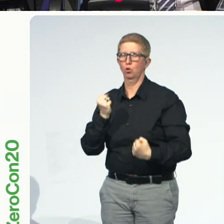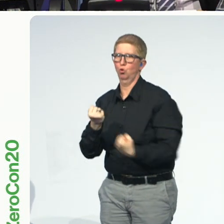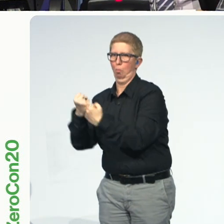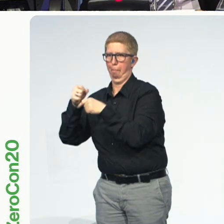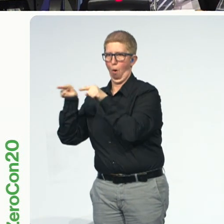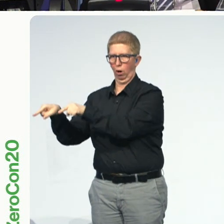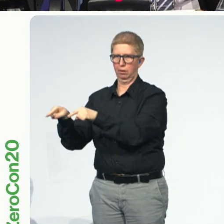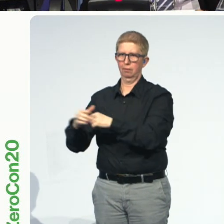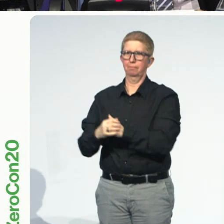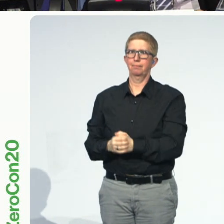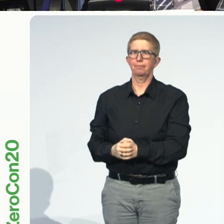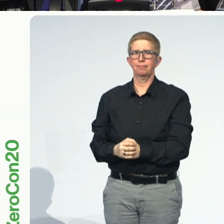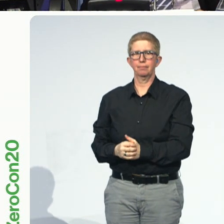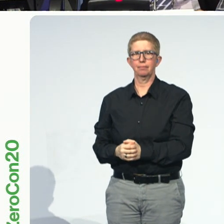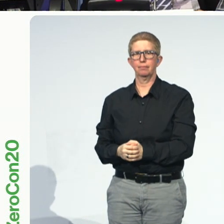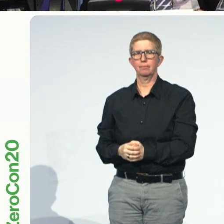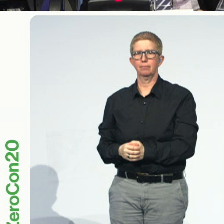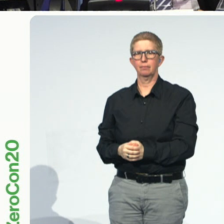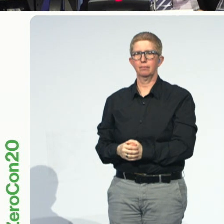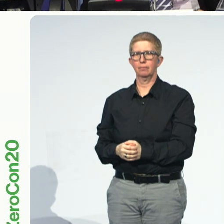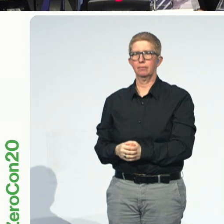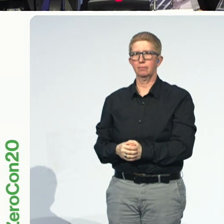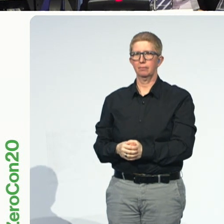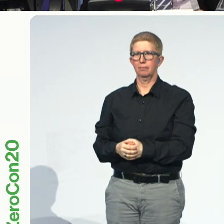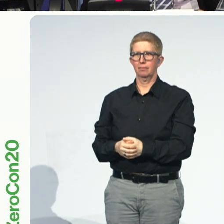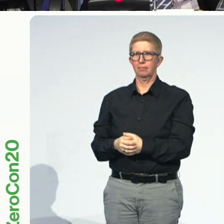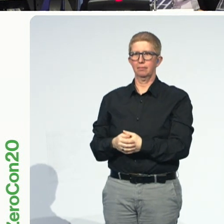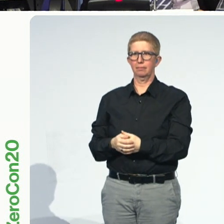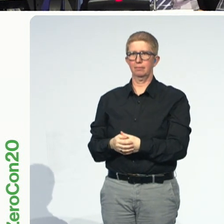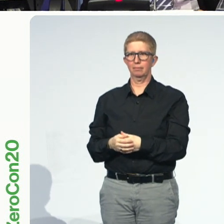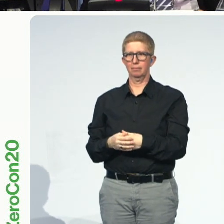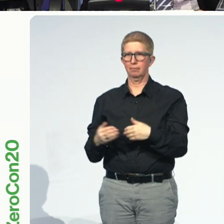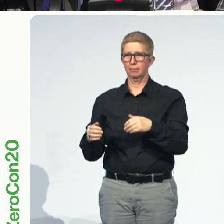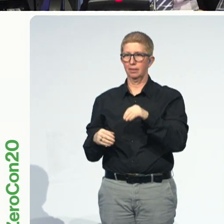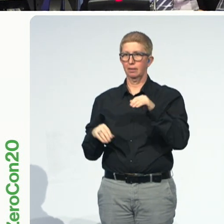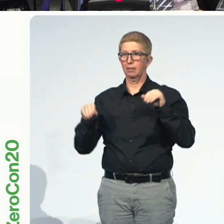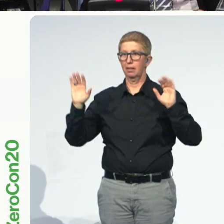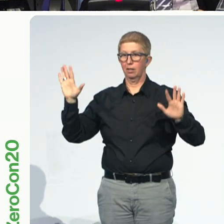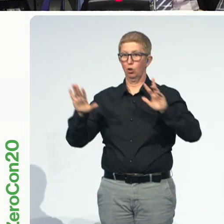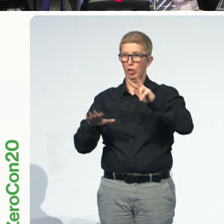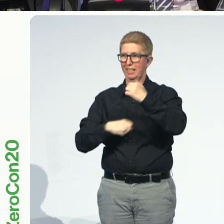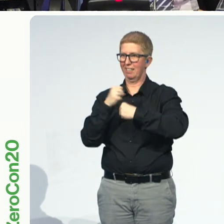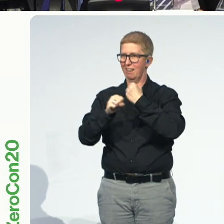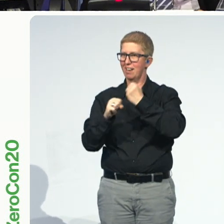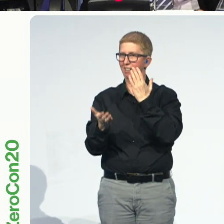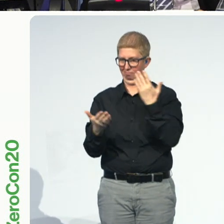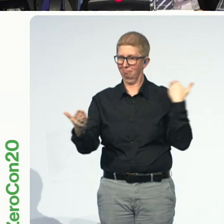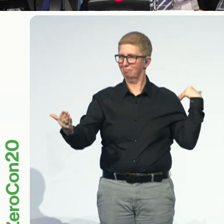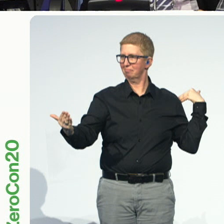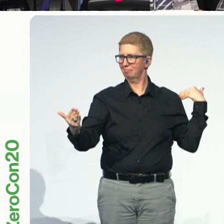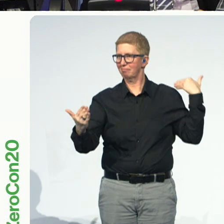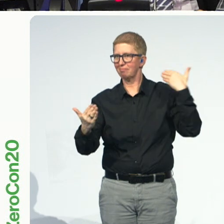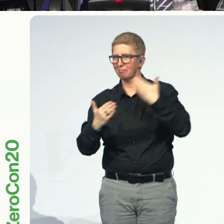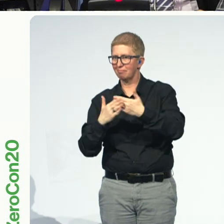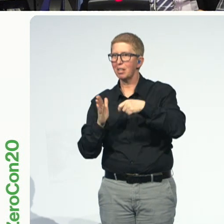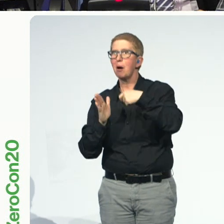In view of the program's sustainability, for the last 13 years, there's a continuous increase of demands of CELCO in Hong Kong. We are now